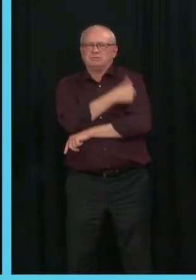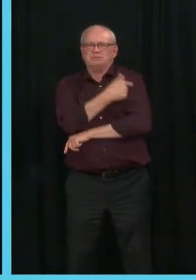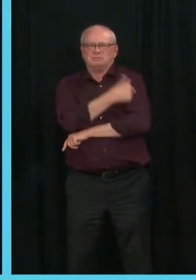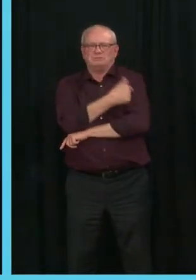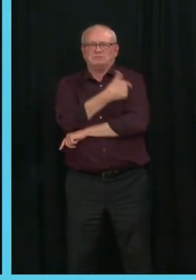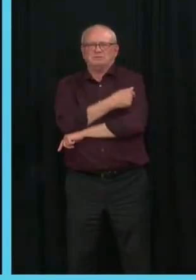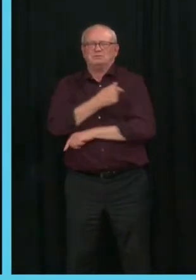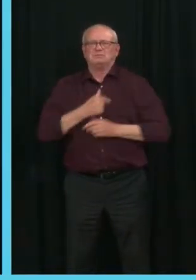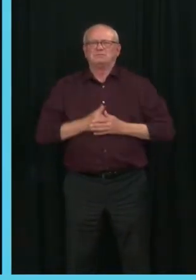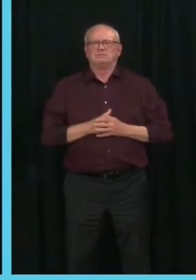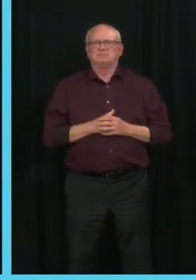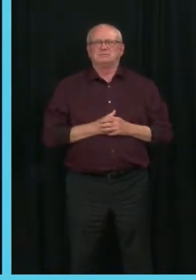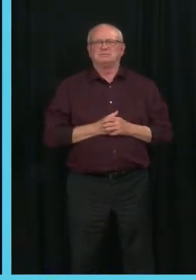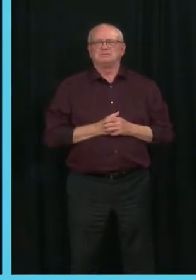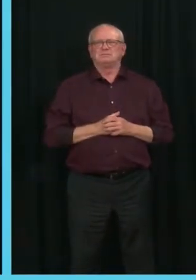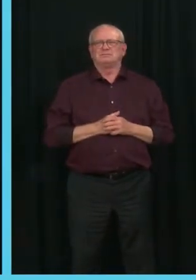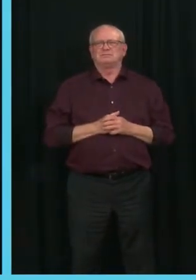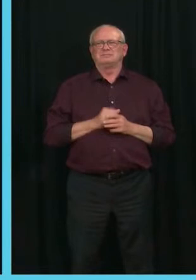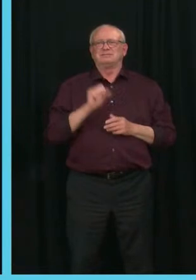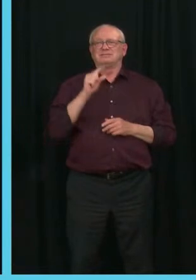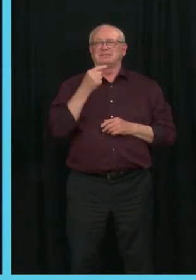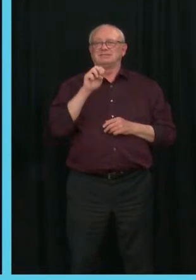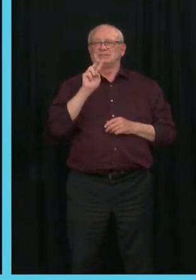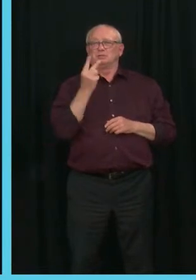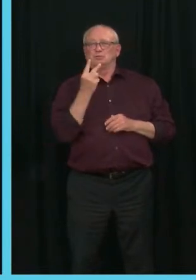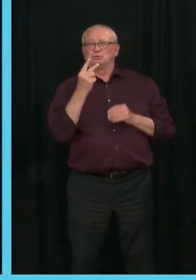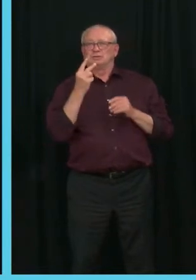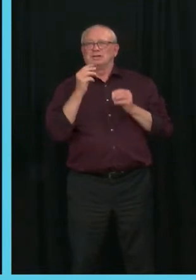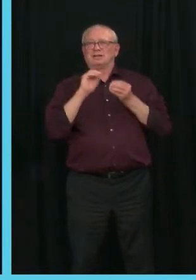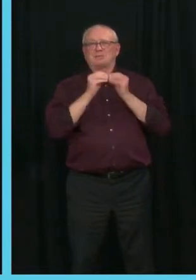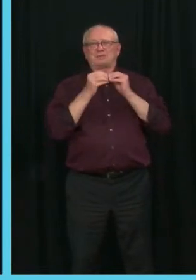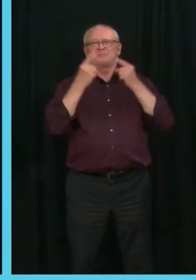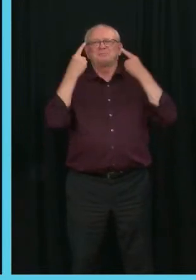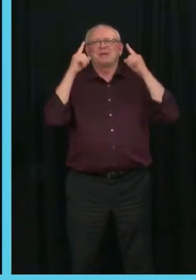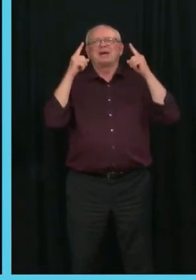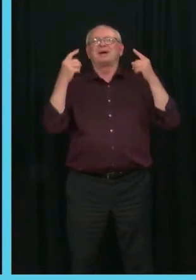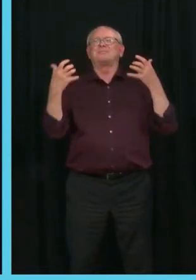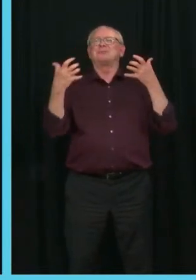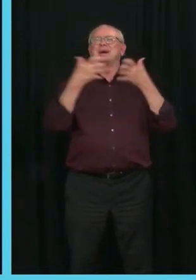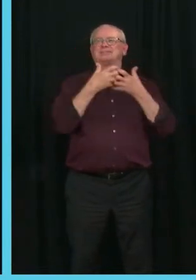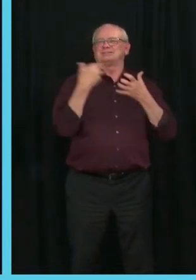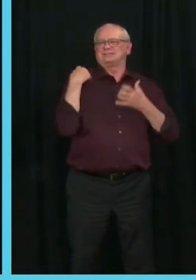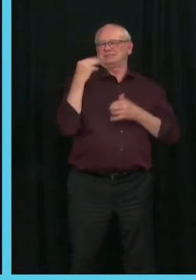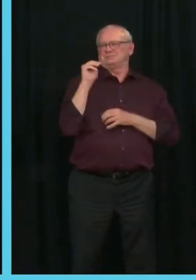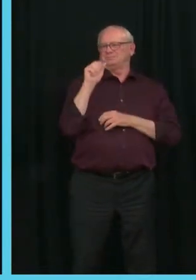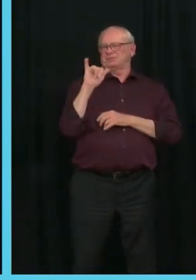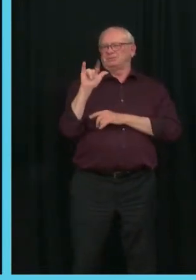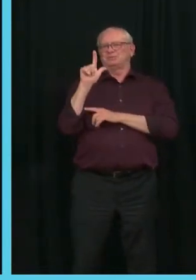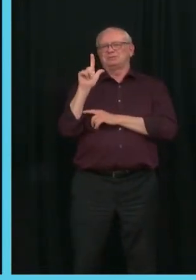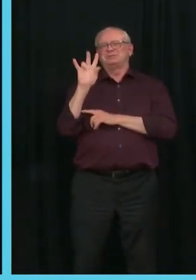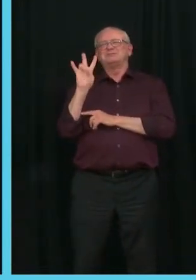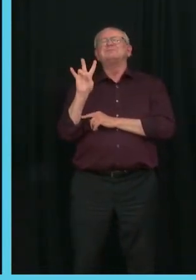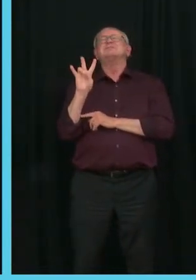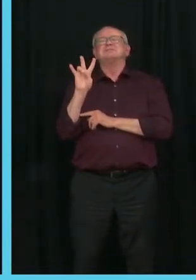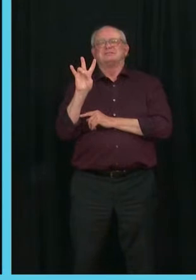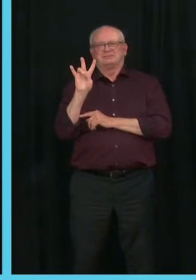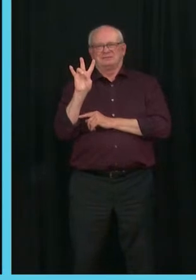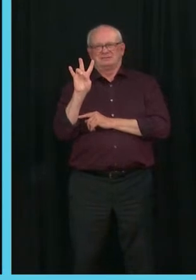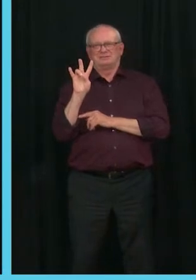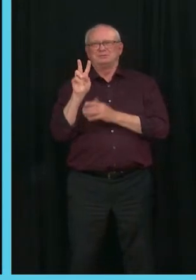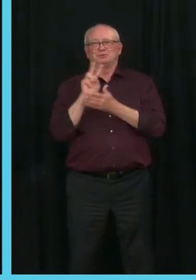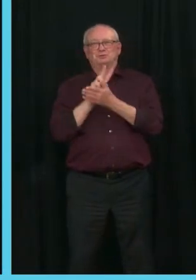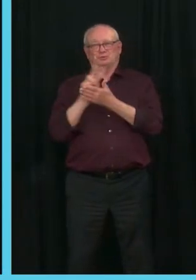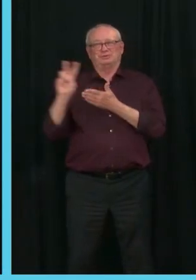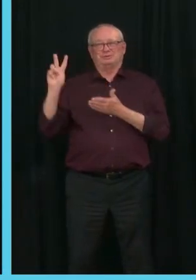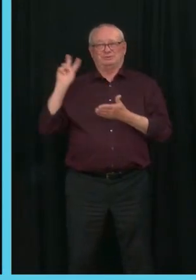on to stage 2 back on May 27, 2 weeks ago today, before we even began easing restrictions as part of